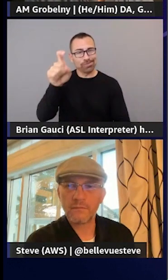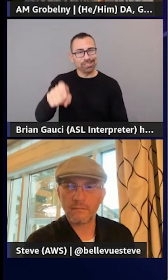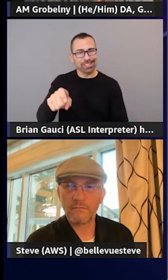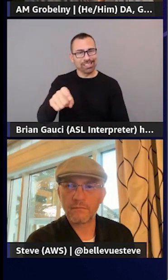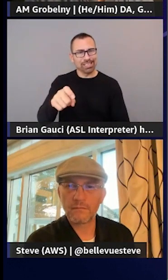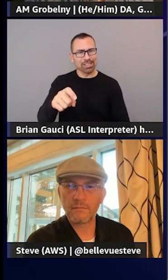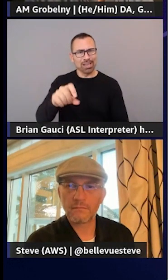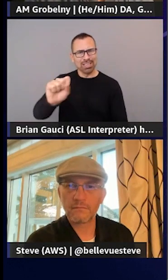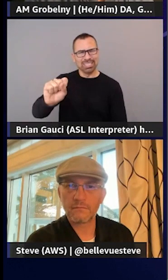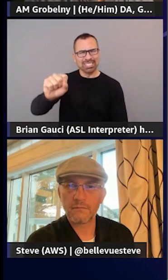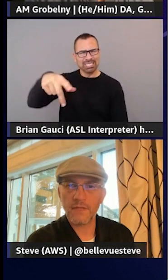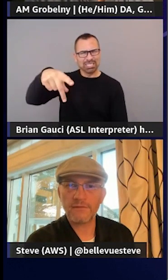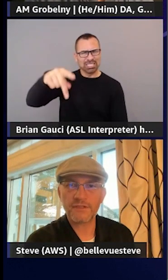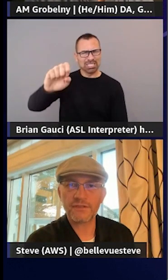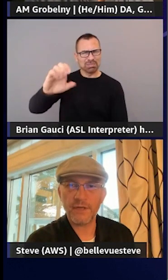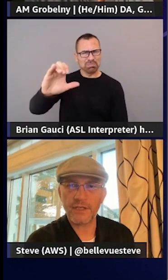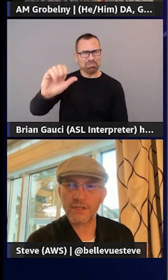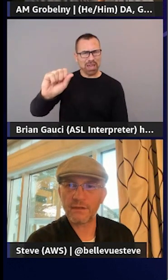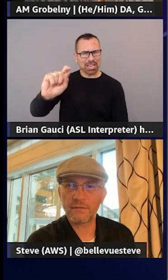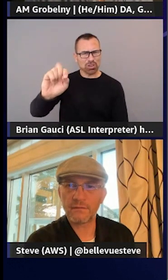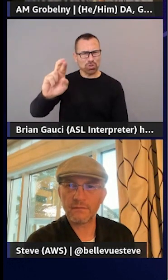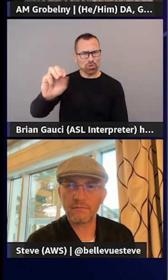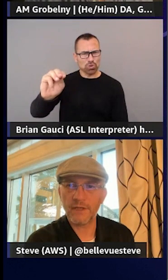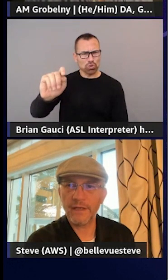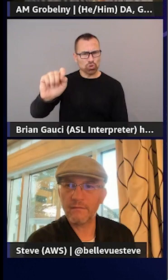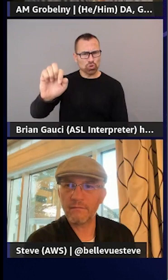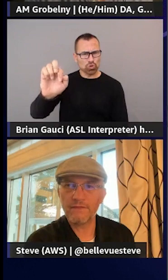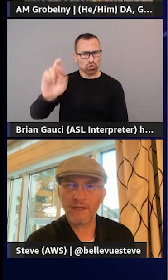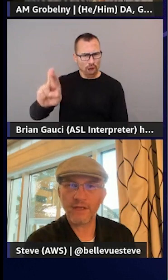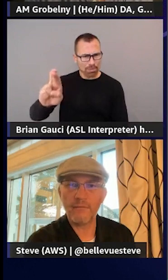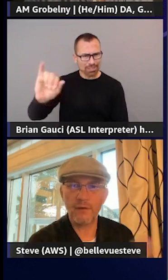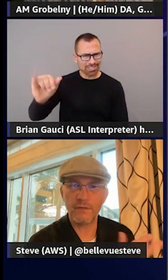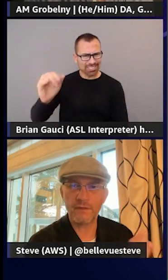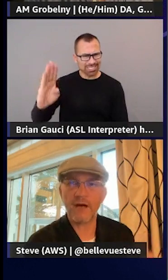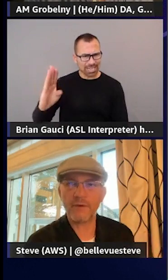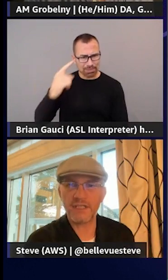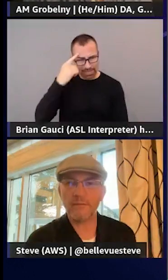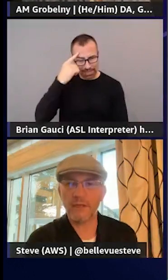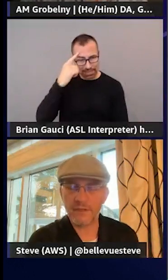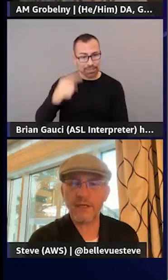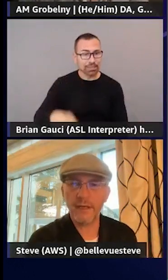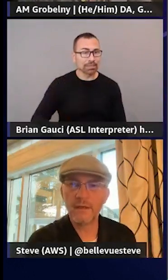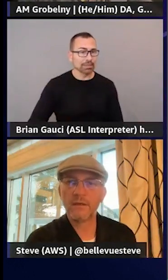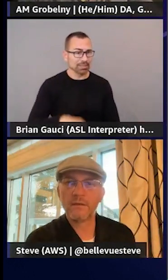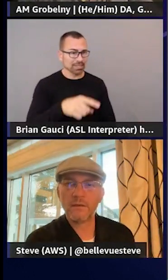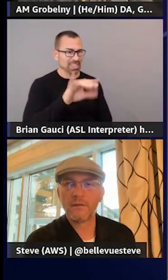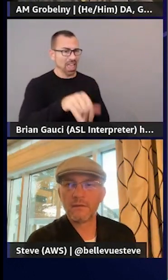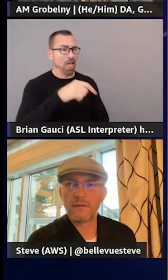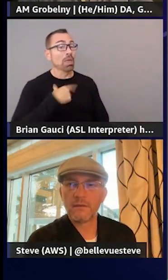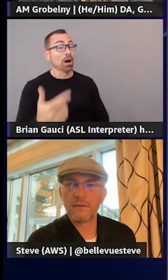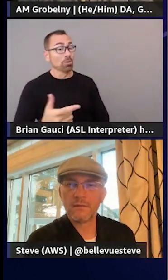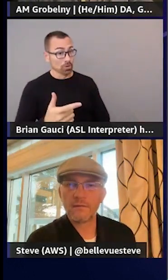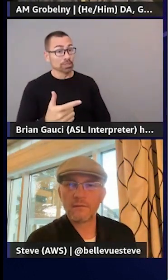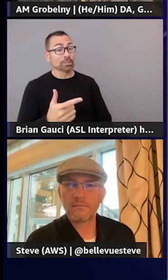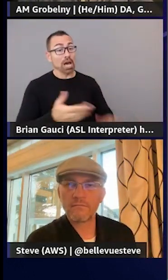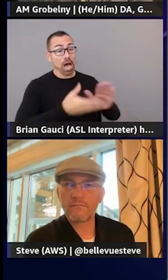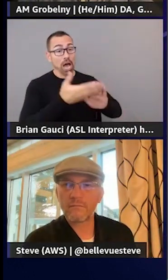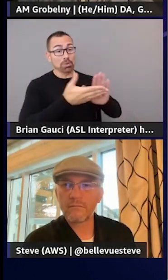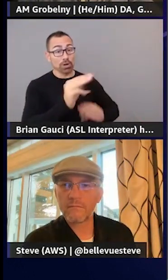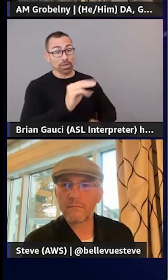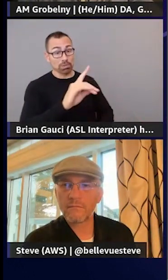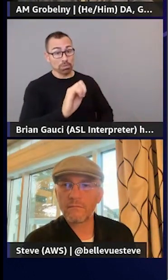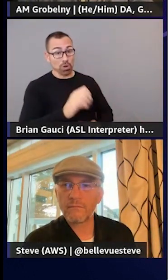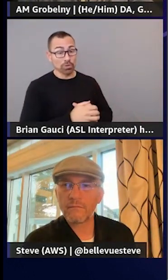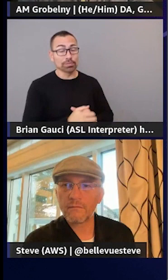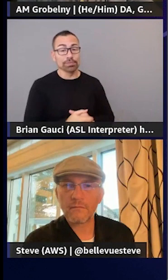job, I think. All right. That was a switch, right? Yeah. Mode. Yeah, operating mode. Okay. Oh, and look, we've got some